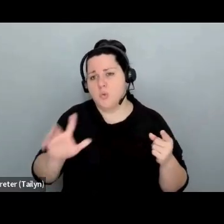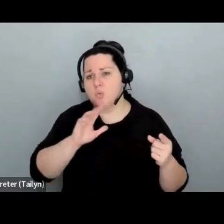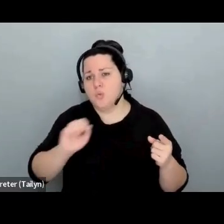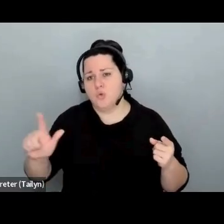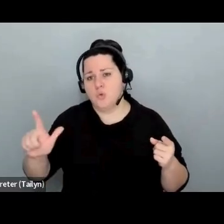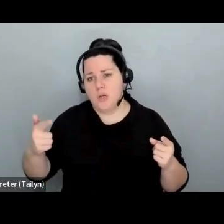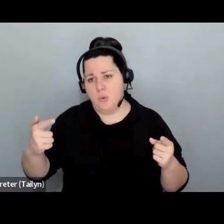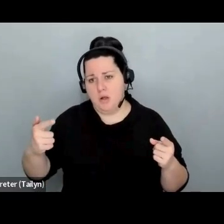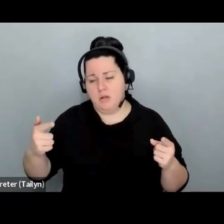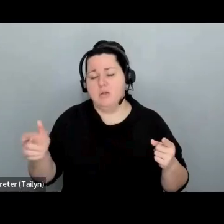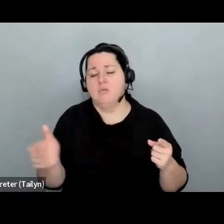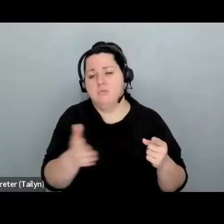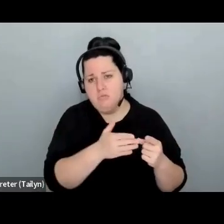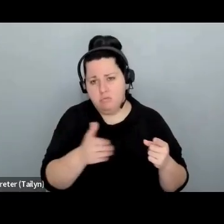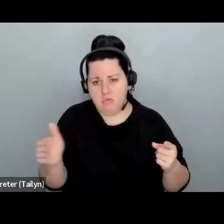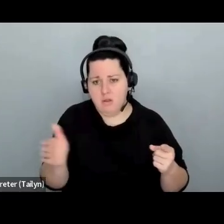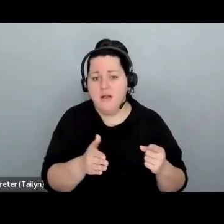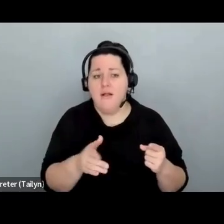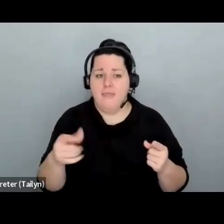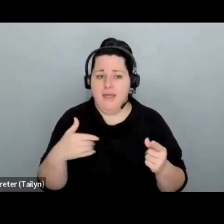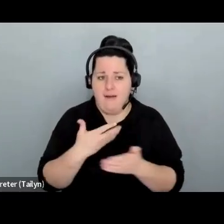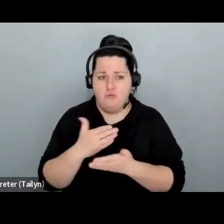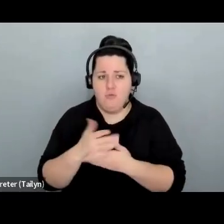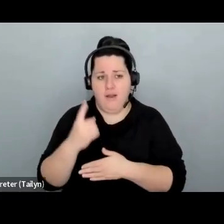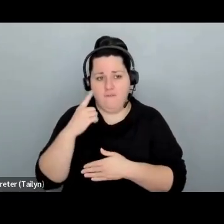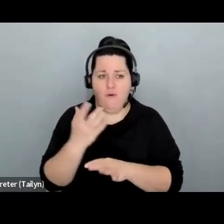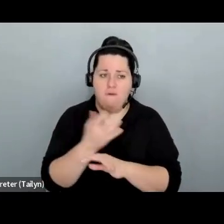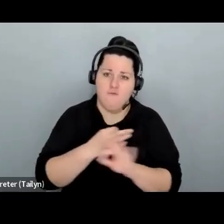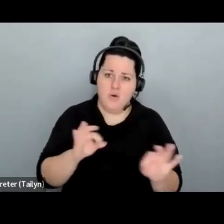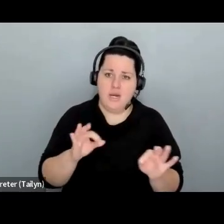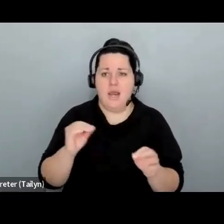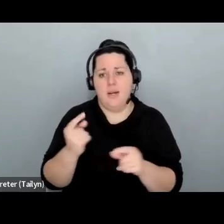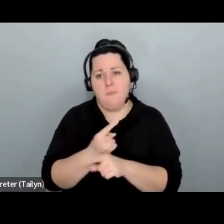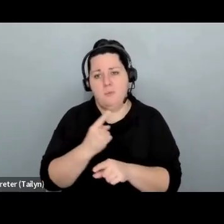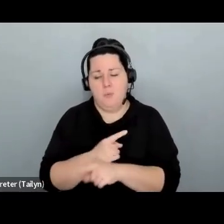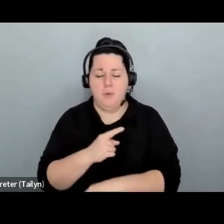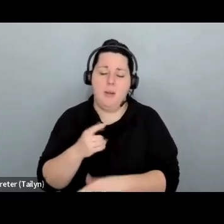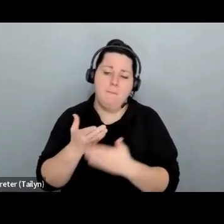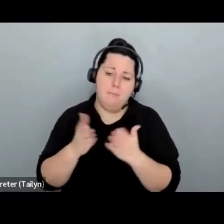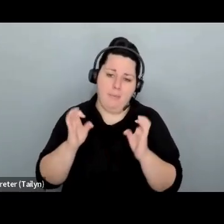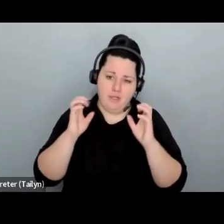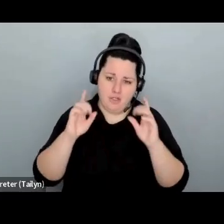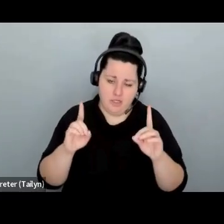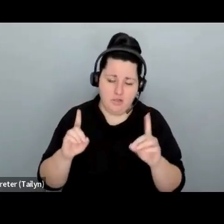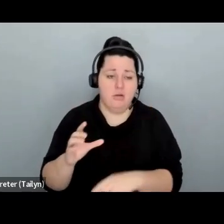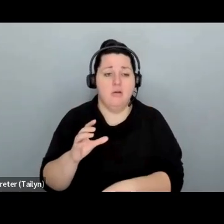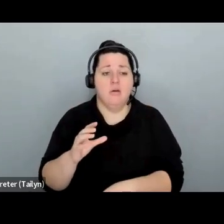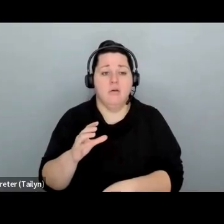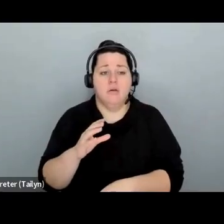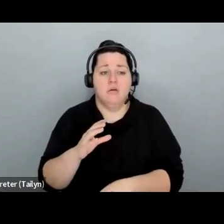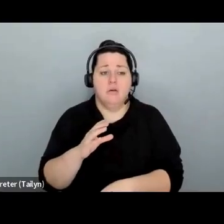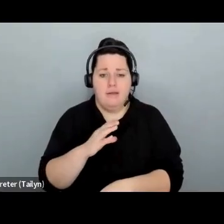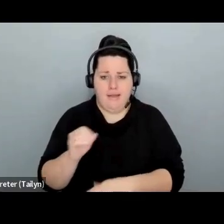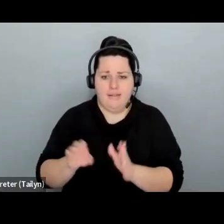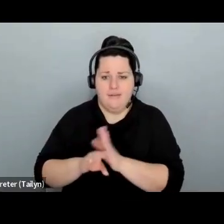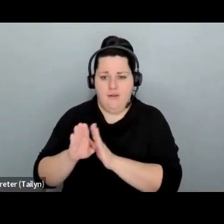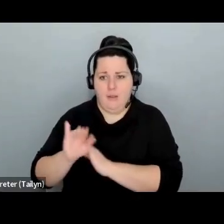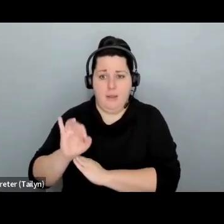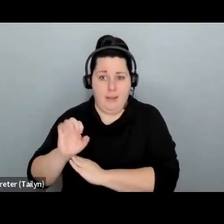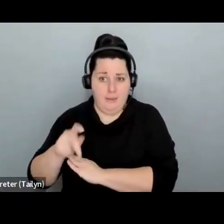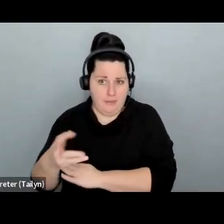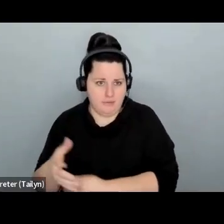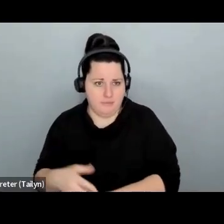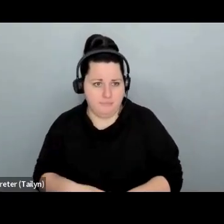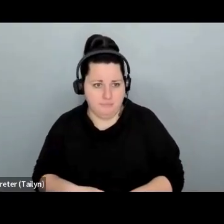in the state who have the right to a free, appropriate public education and the development of IEPs.